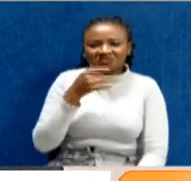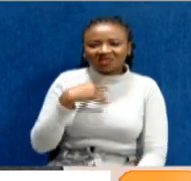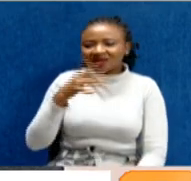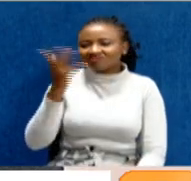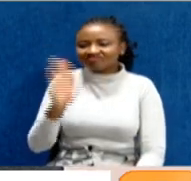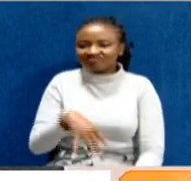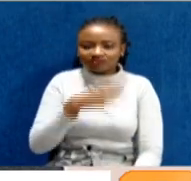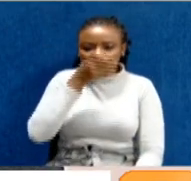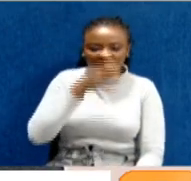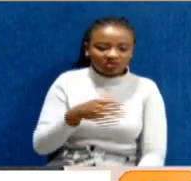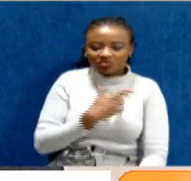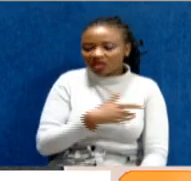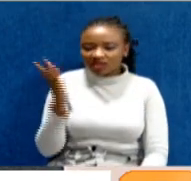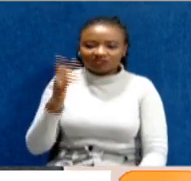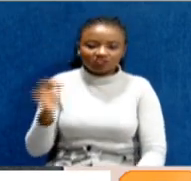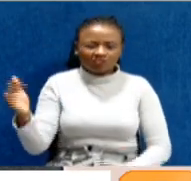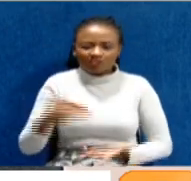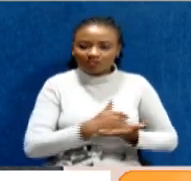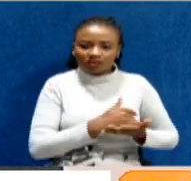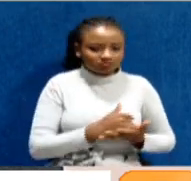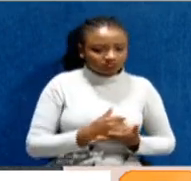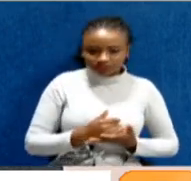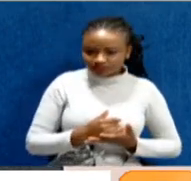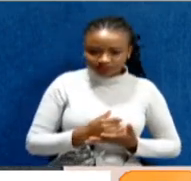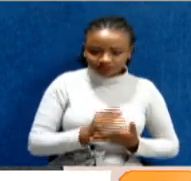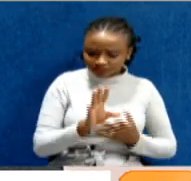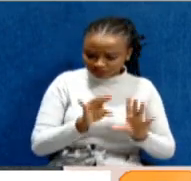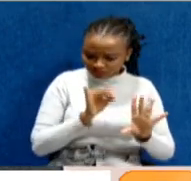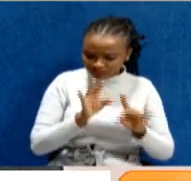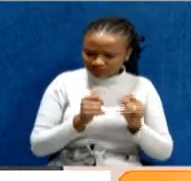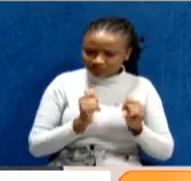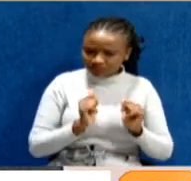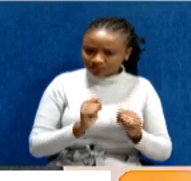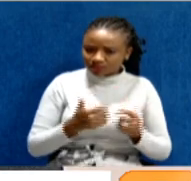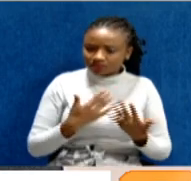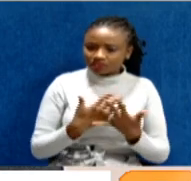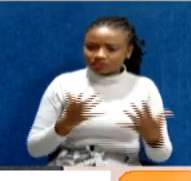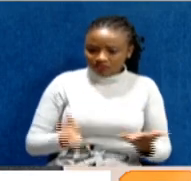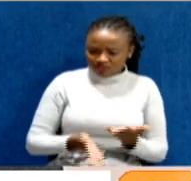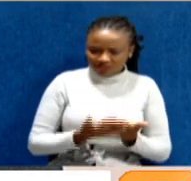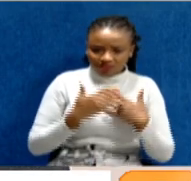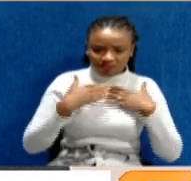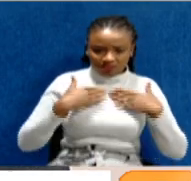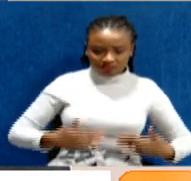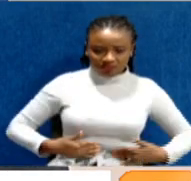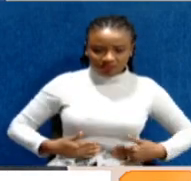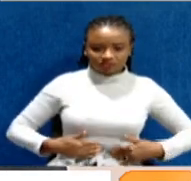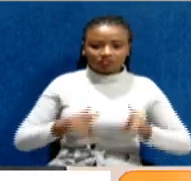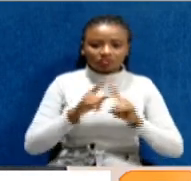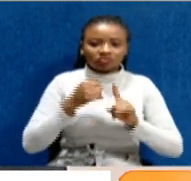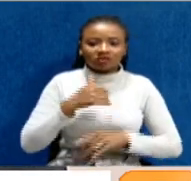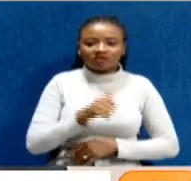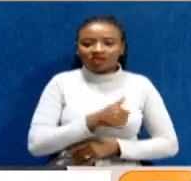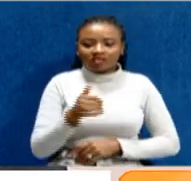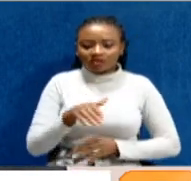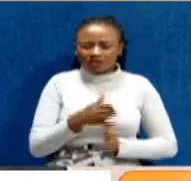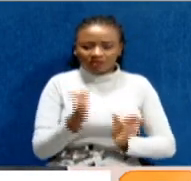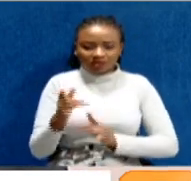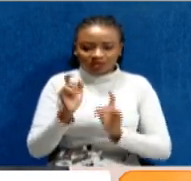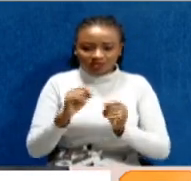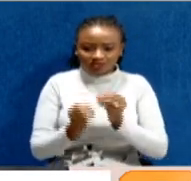we are able to pick the products that are well labeled, products that are also certified, and there are also other mechanisms that are coming